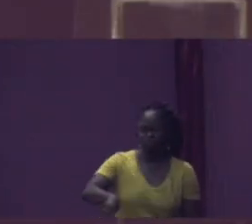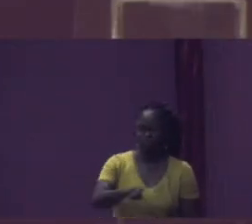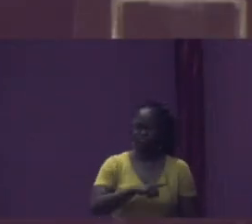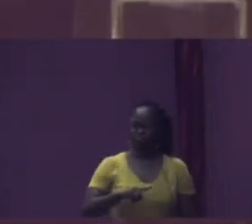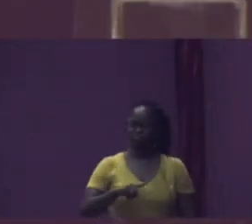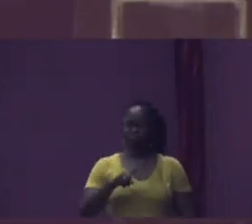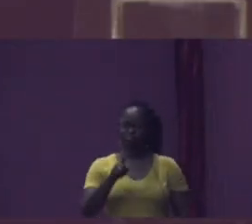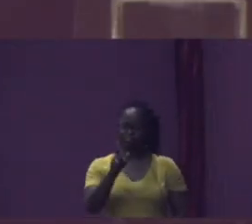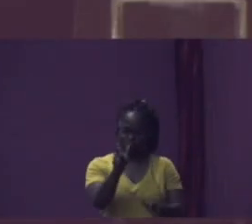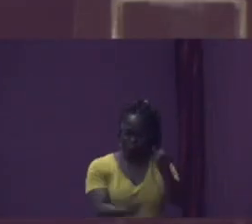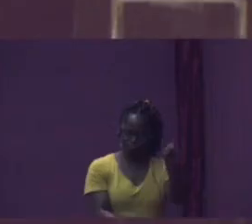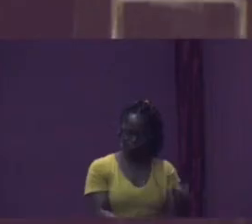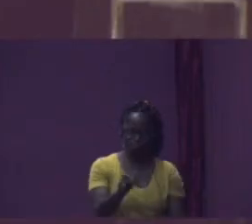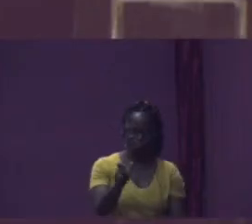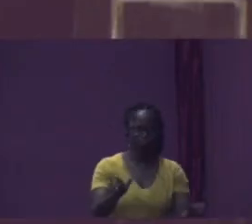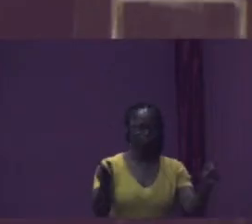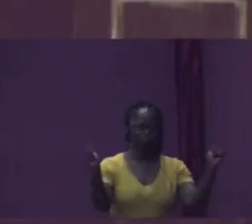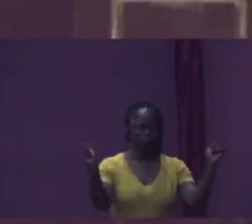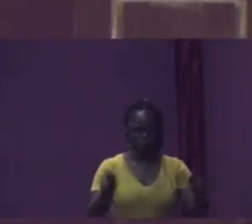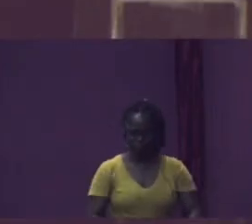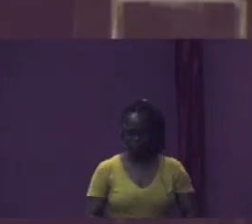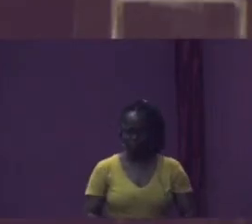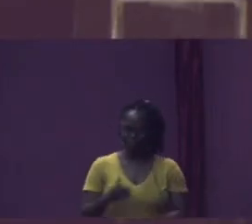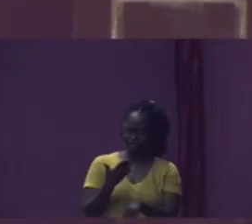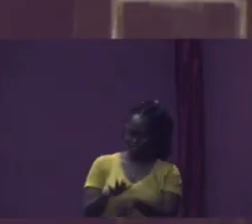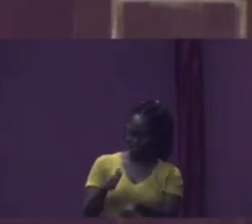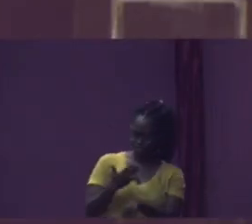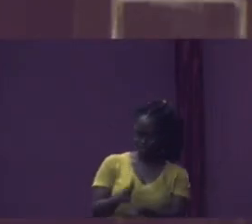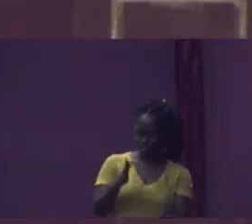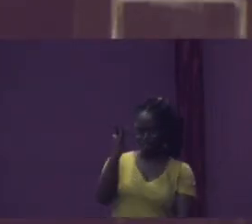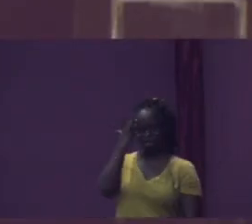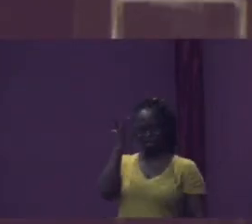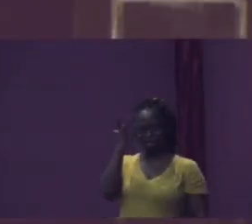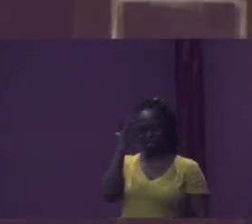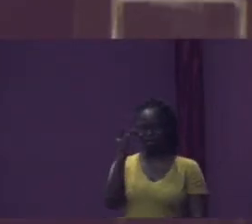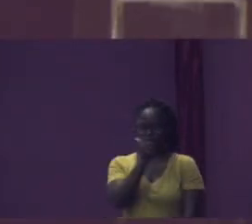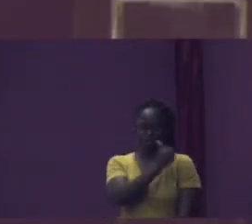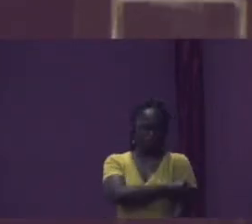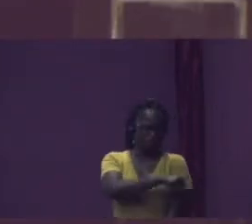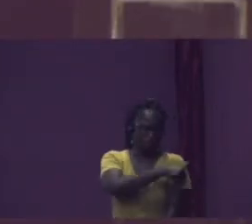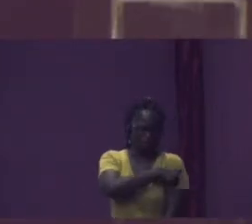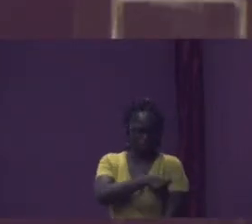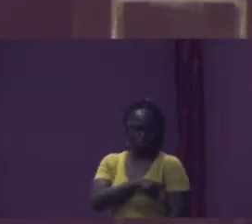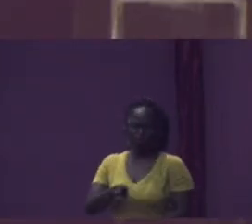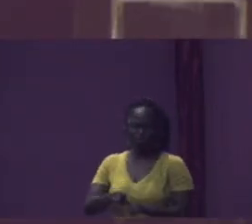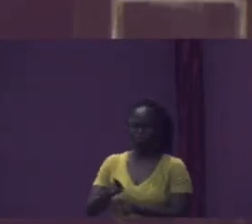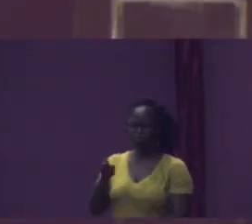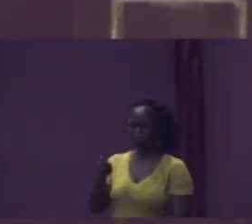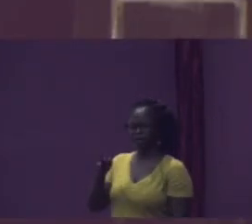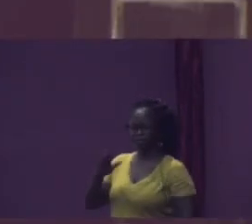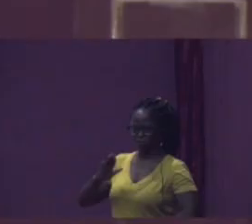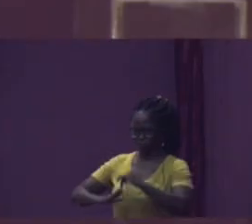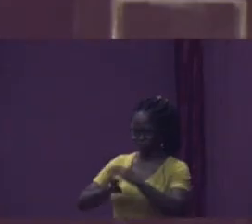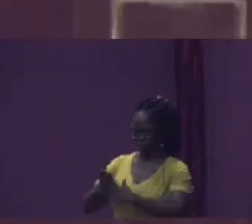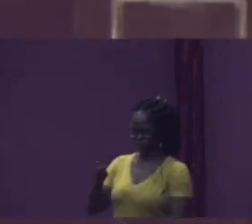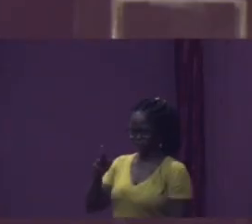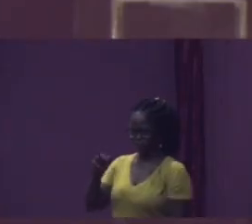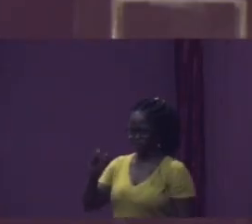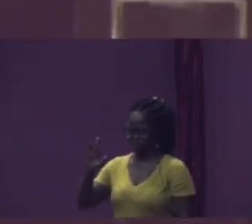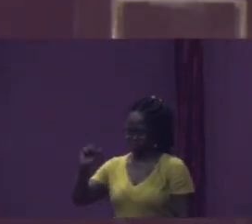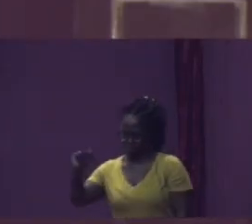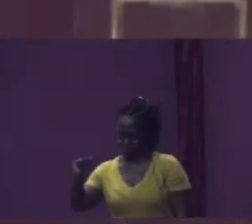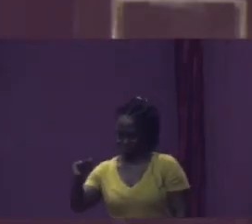training, capacitation of nurse midwives, people who are from the communities where they work, and also our skilled